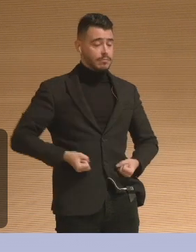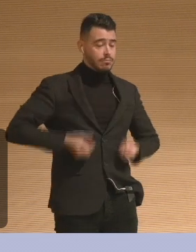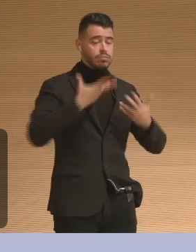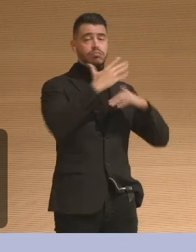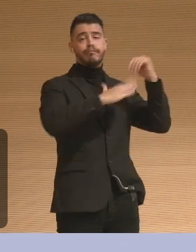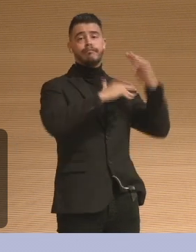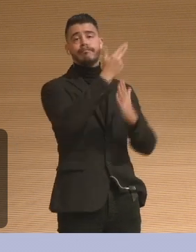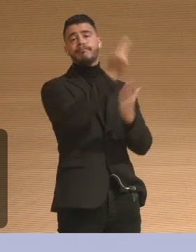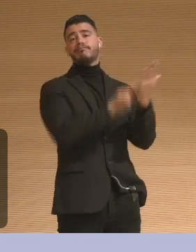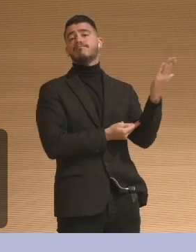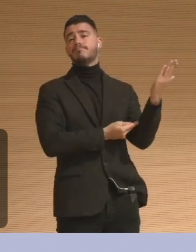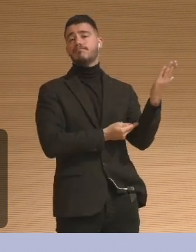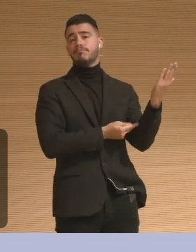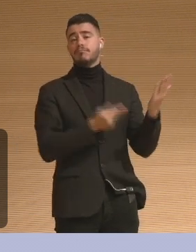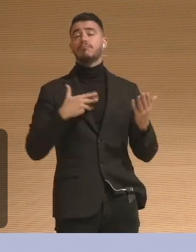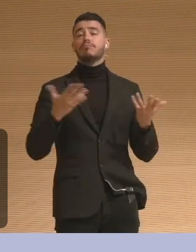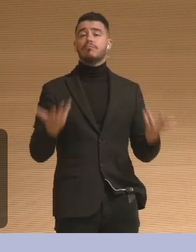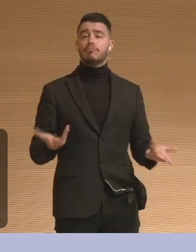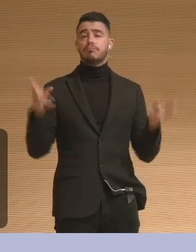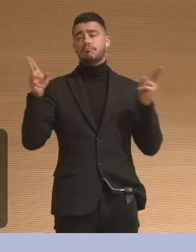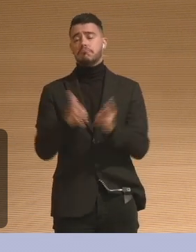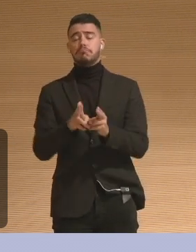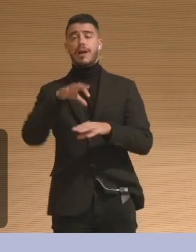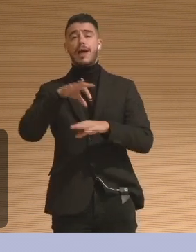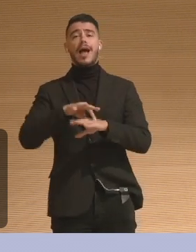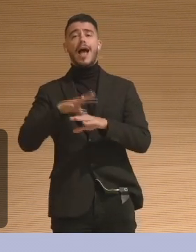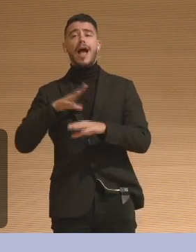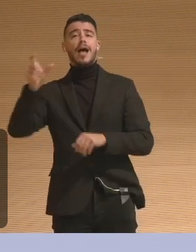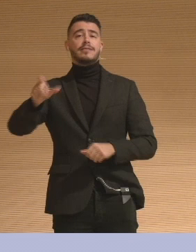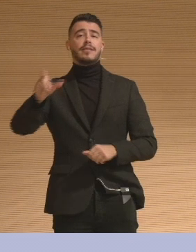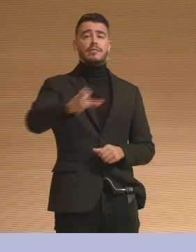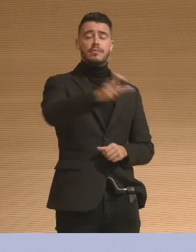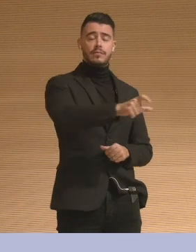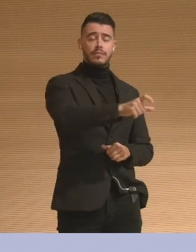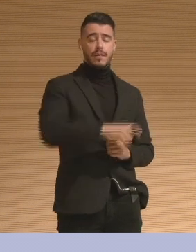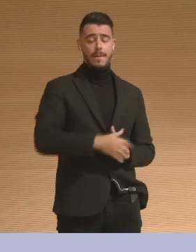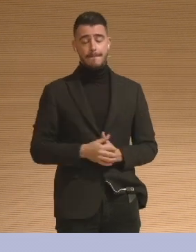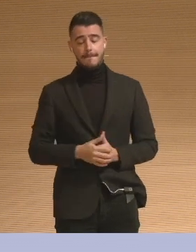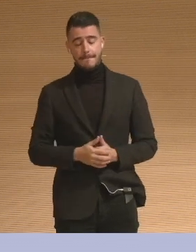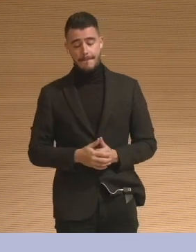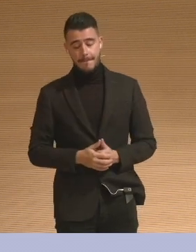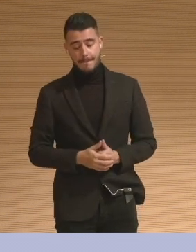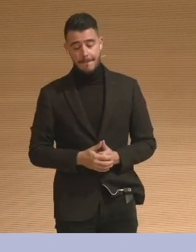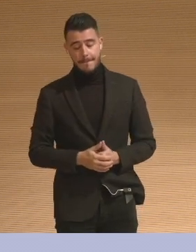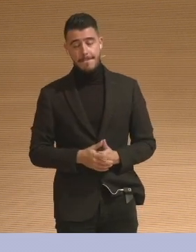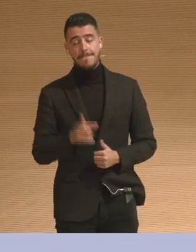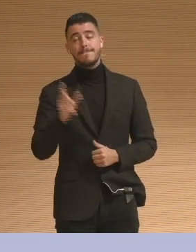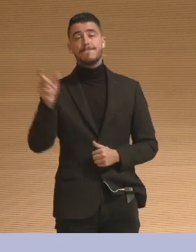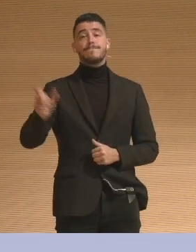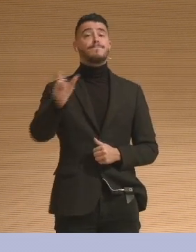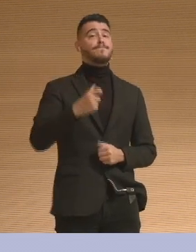patients reported that they feel more cared and they feel more relaxed because now that they can see the face of